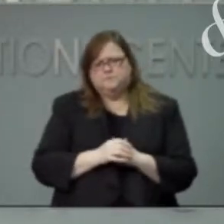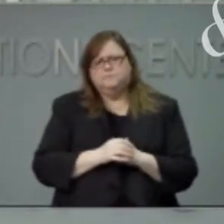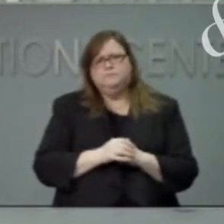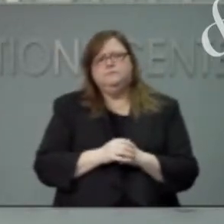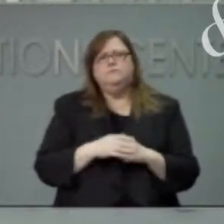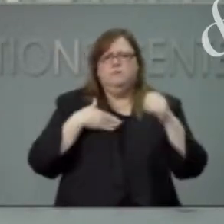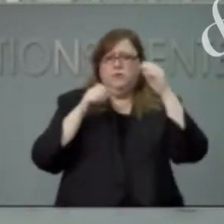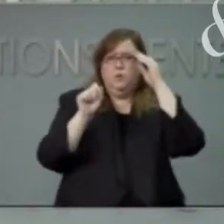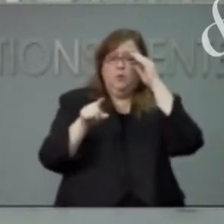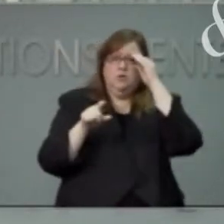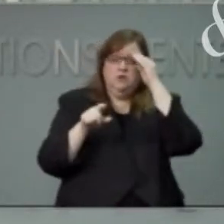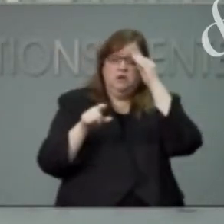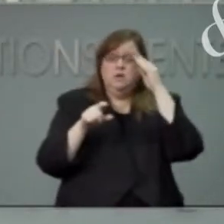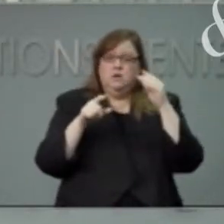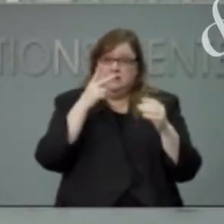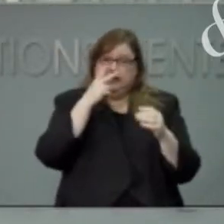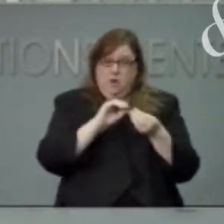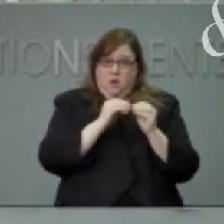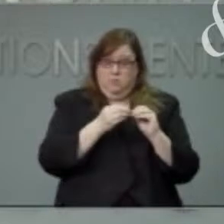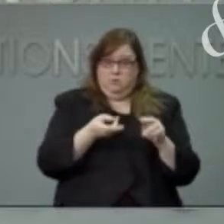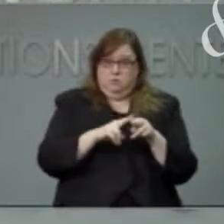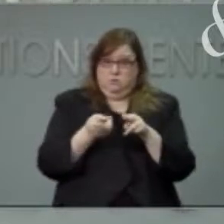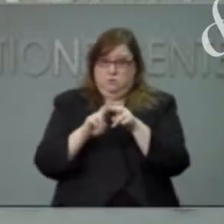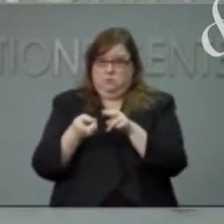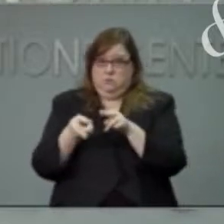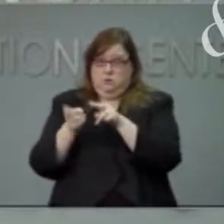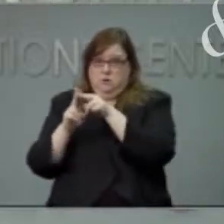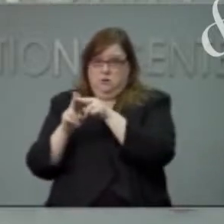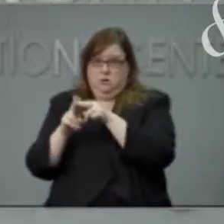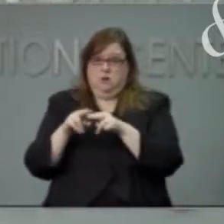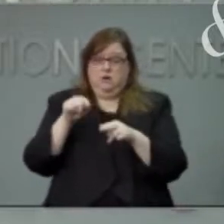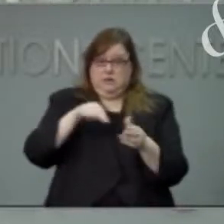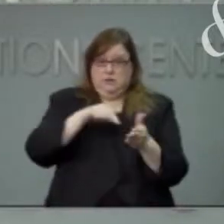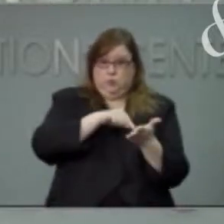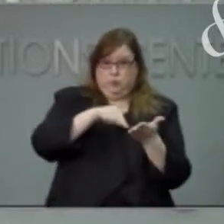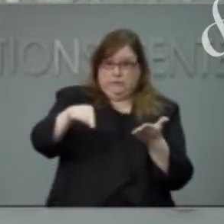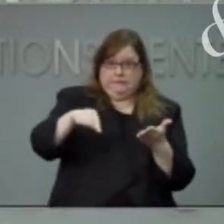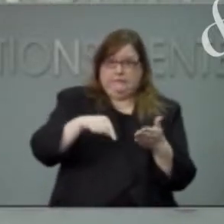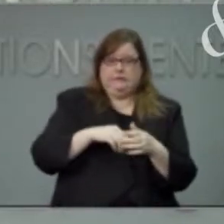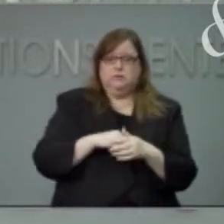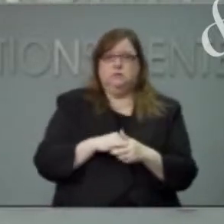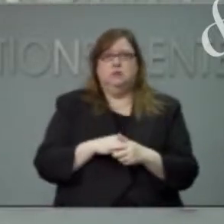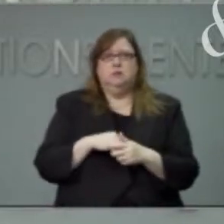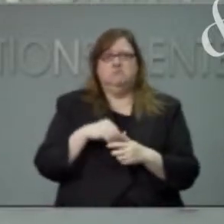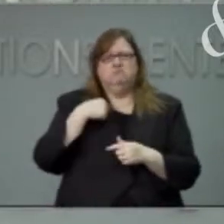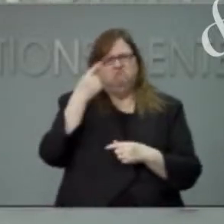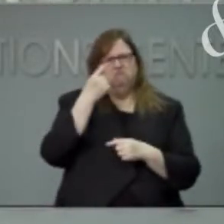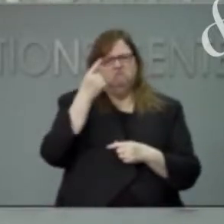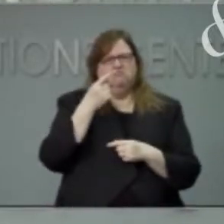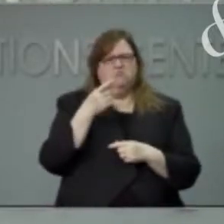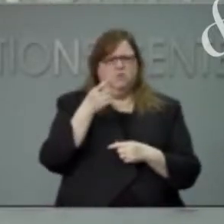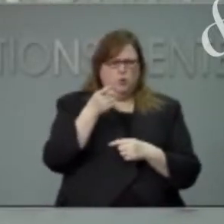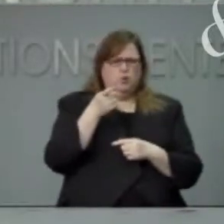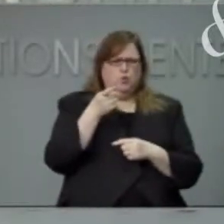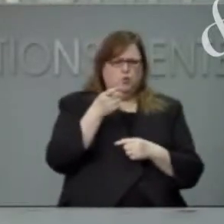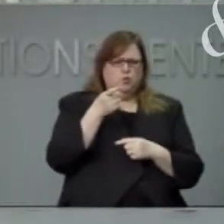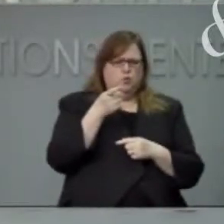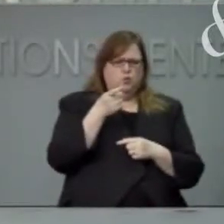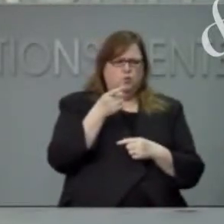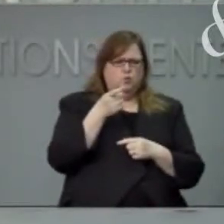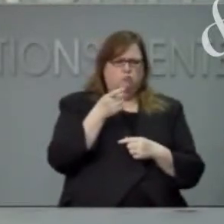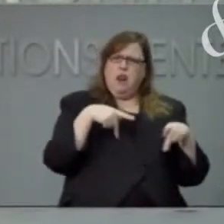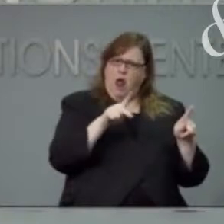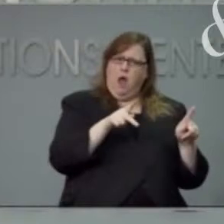wrong direction this week for changing the phase restrictions? And is that separate also from potential